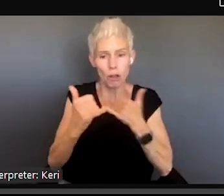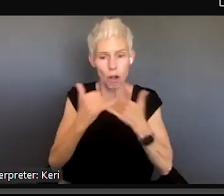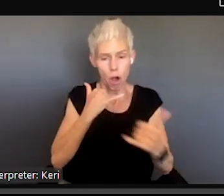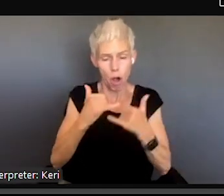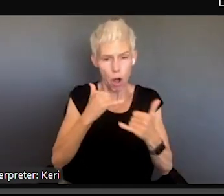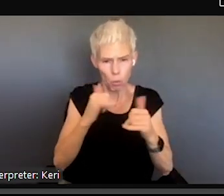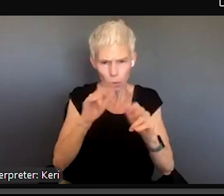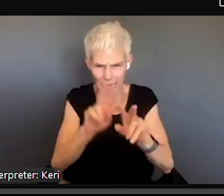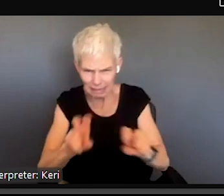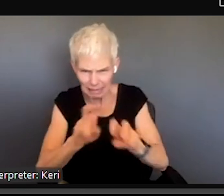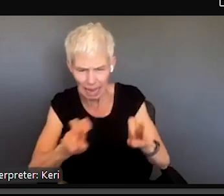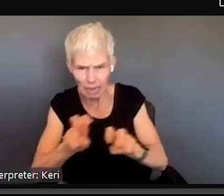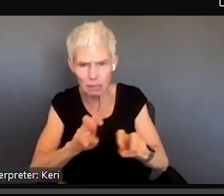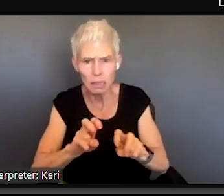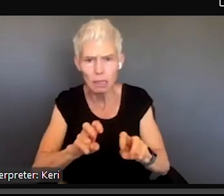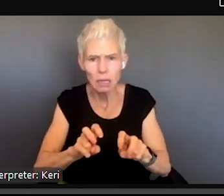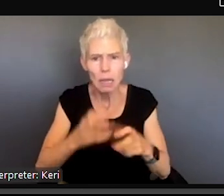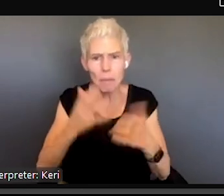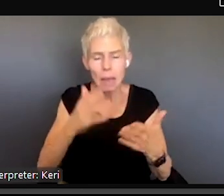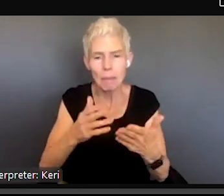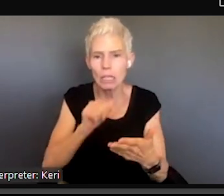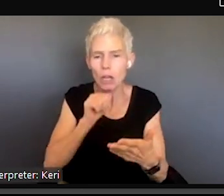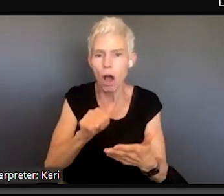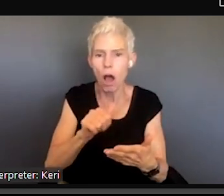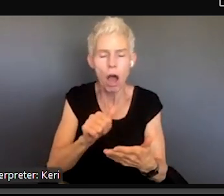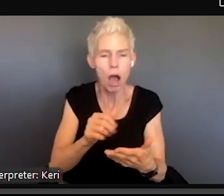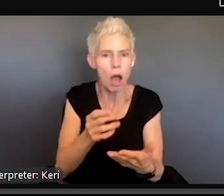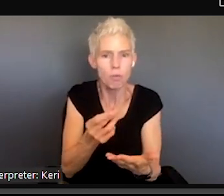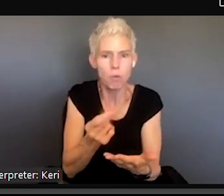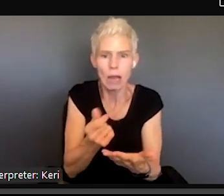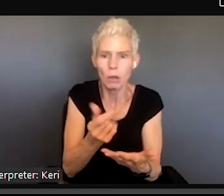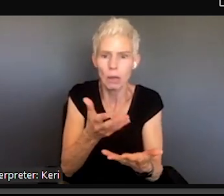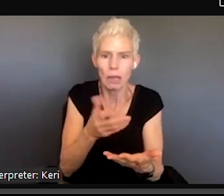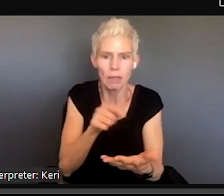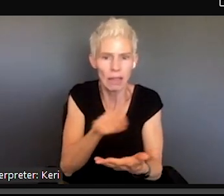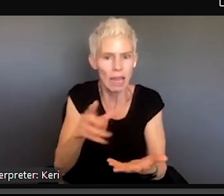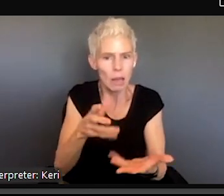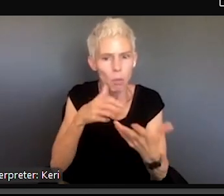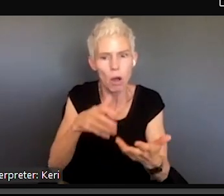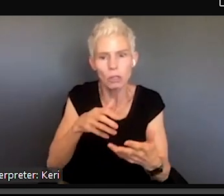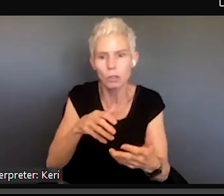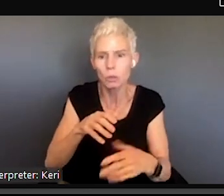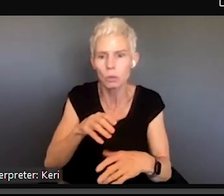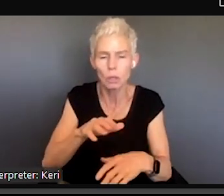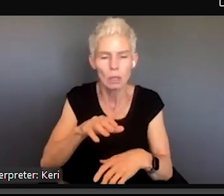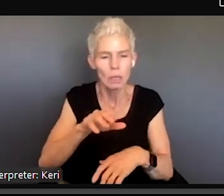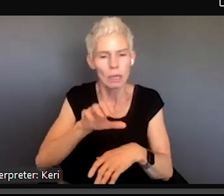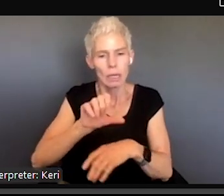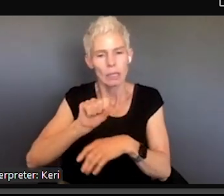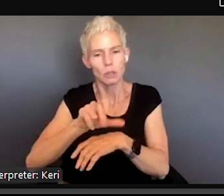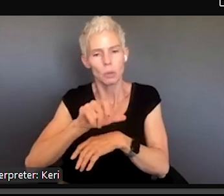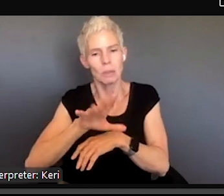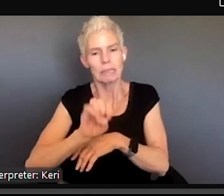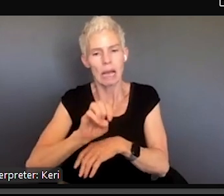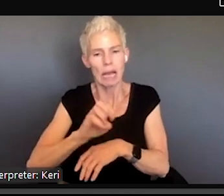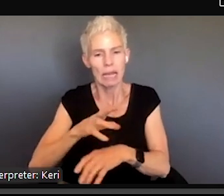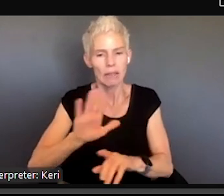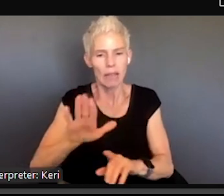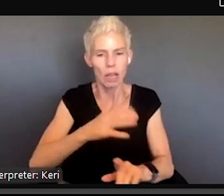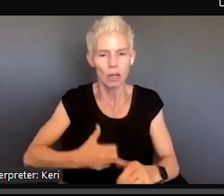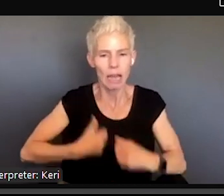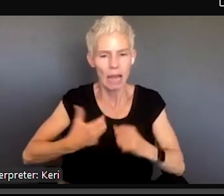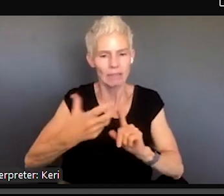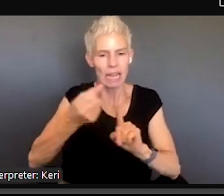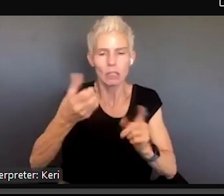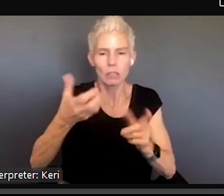there seeing they may not be at imminent risk of suicide. It's not a crisis. Oftentimes we do receive calls where callers are like, I don't want to take